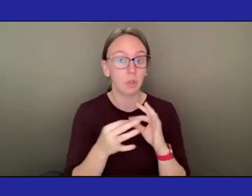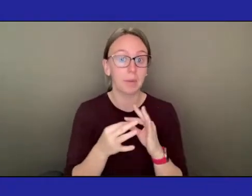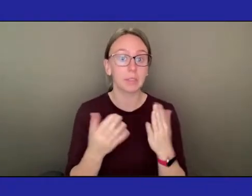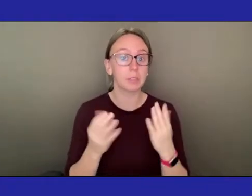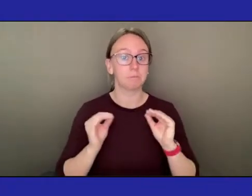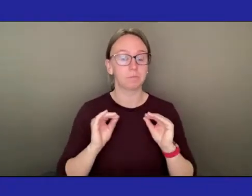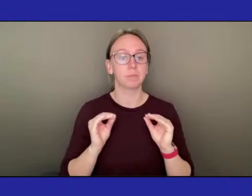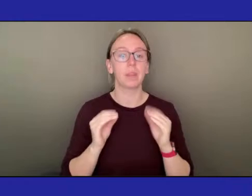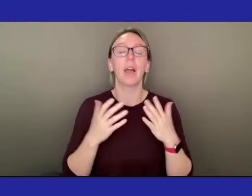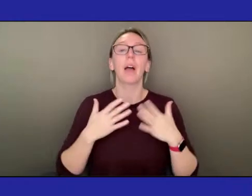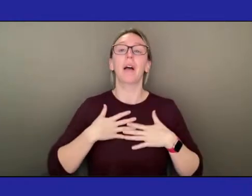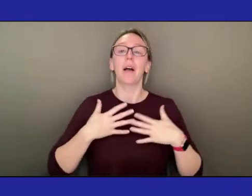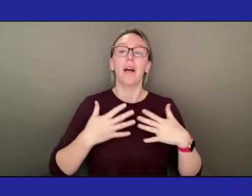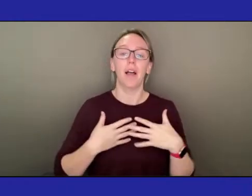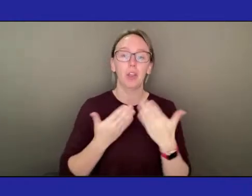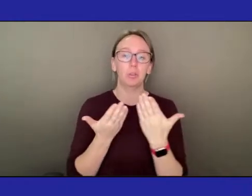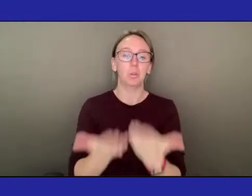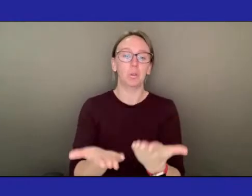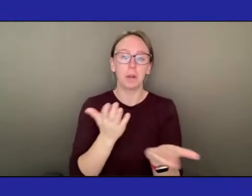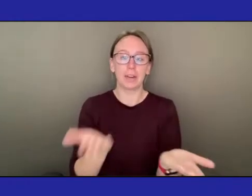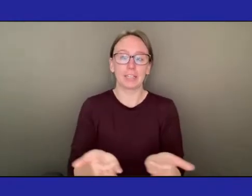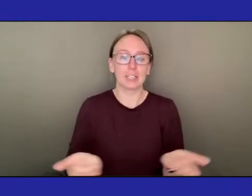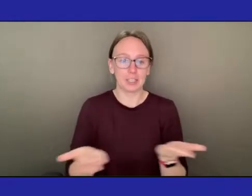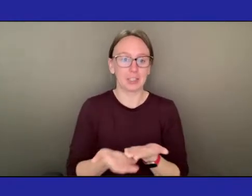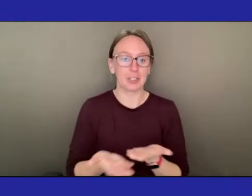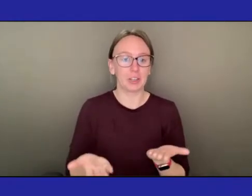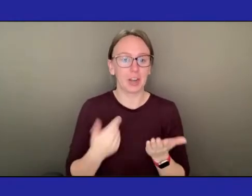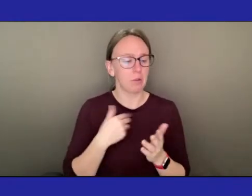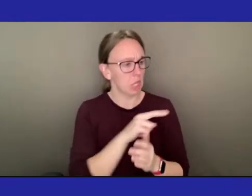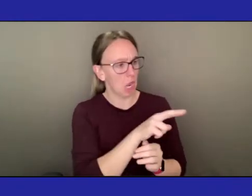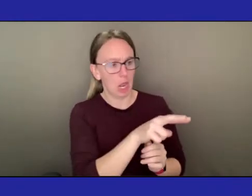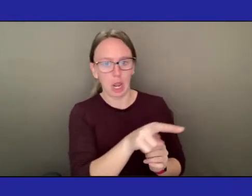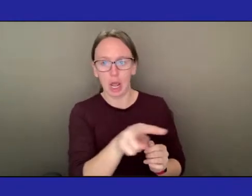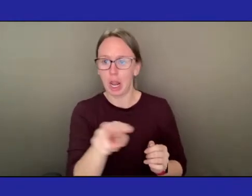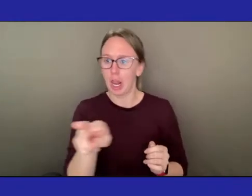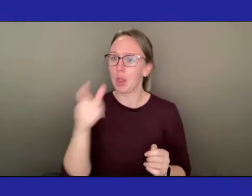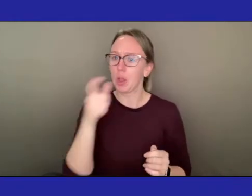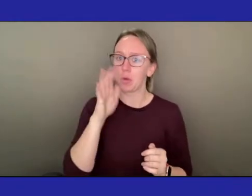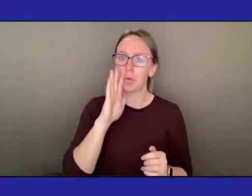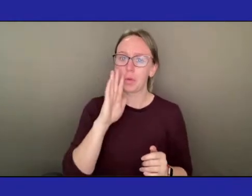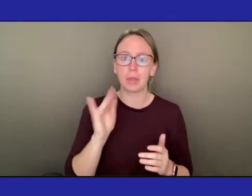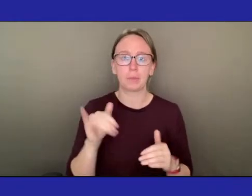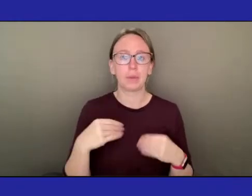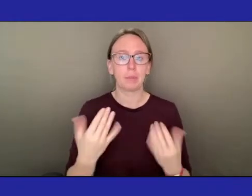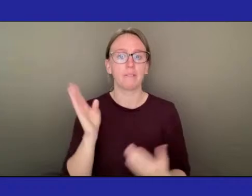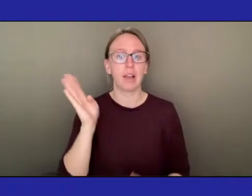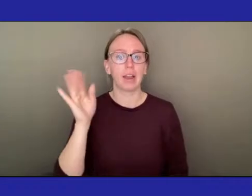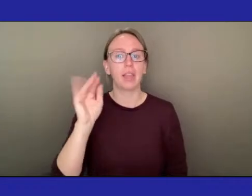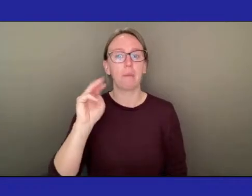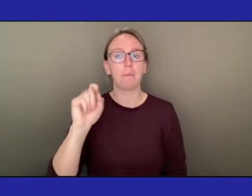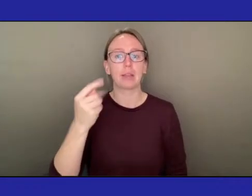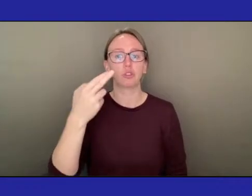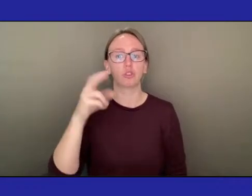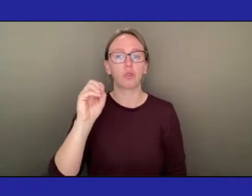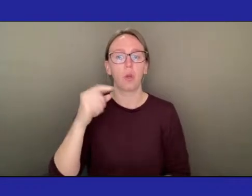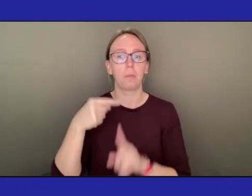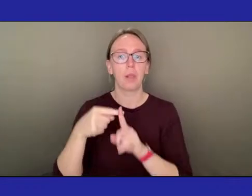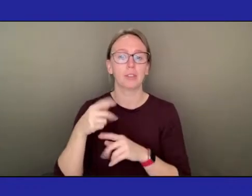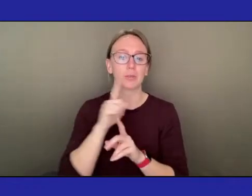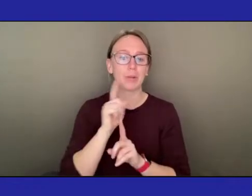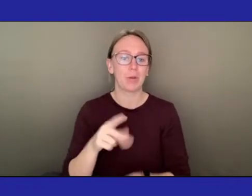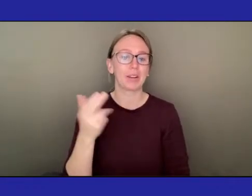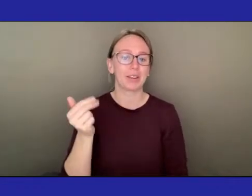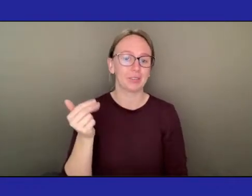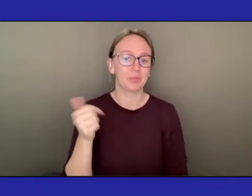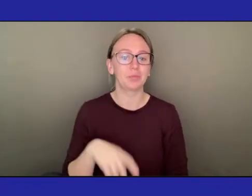here. I was looking around the table. Who is going to be giving this Metro Plus report? Maybe, especially because